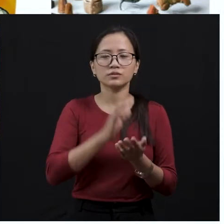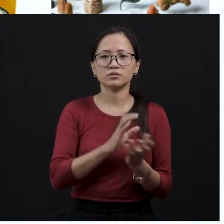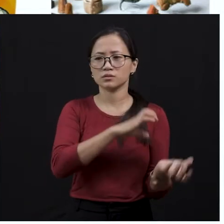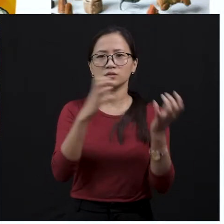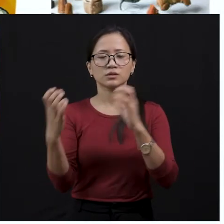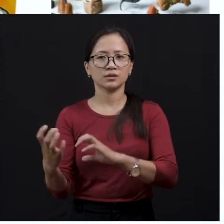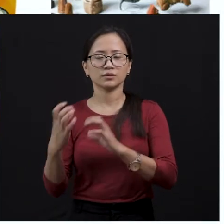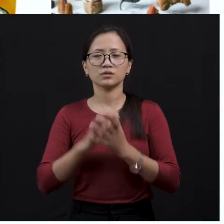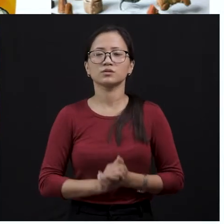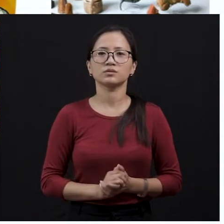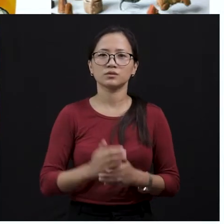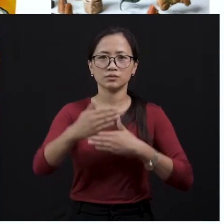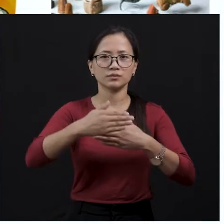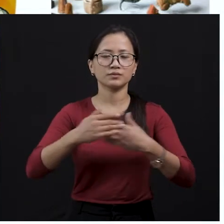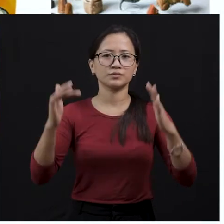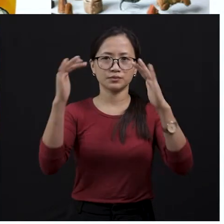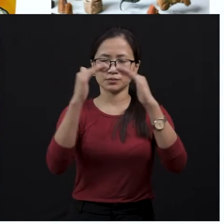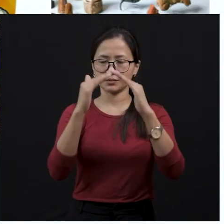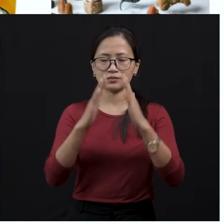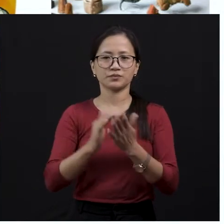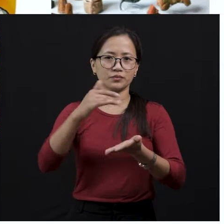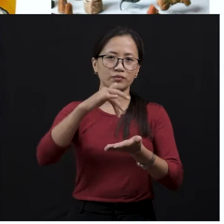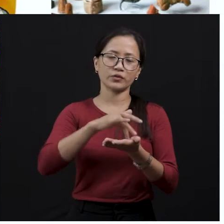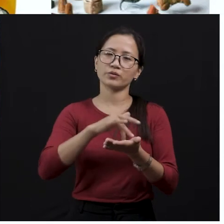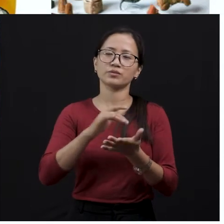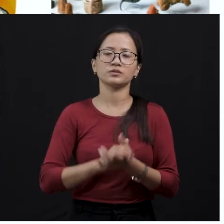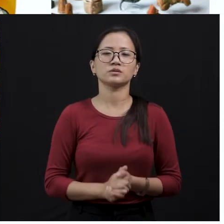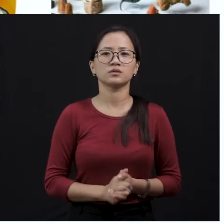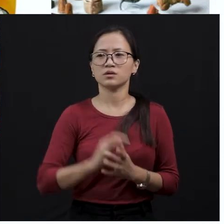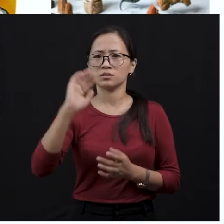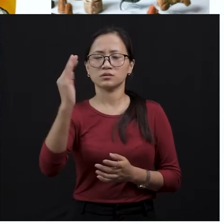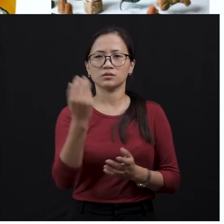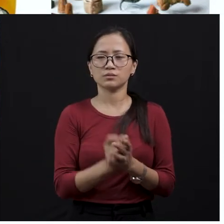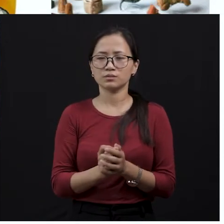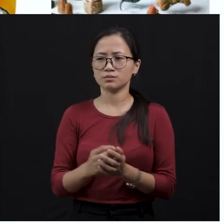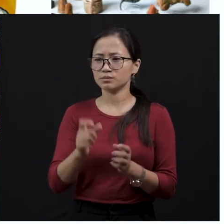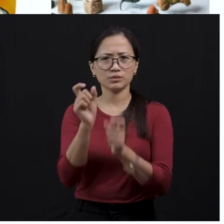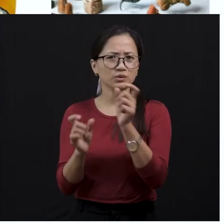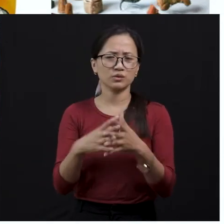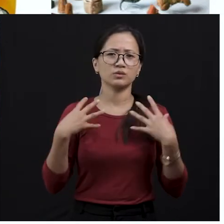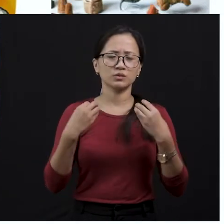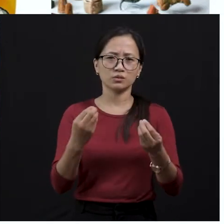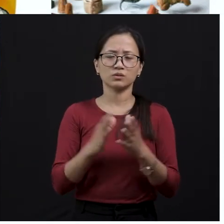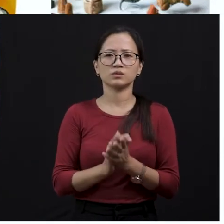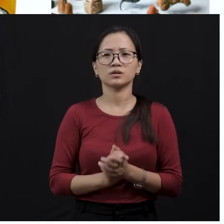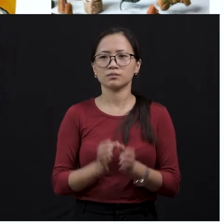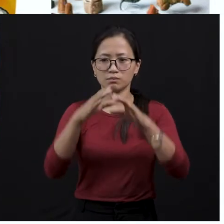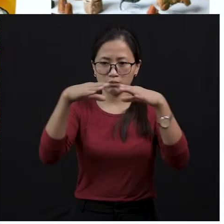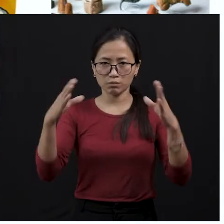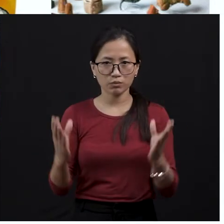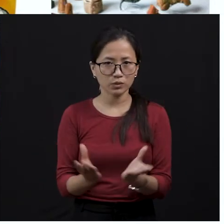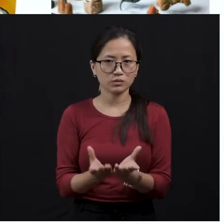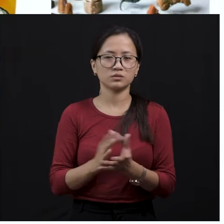the neighboring places, okay? So like for example, some people wanted pots and the other person wanted